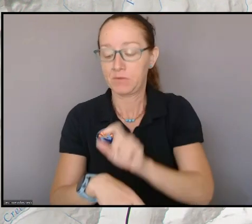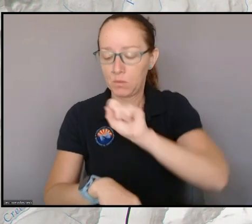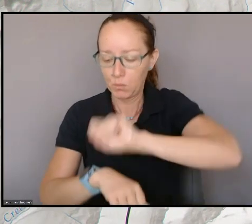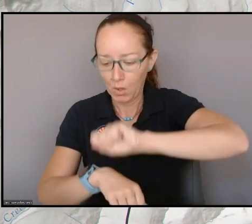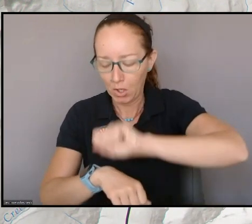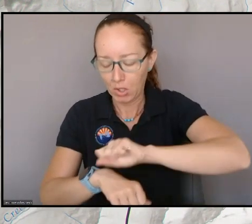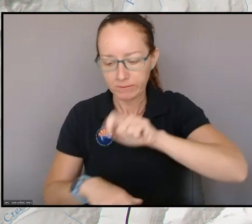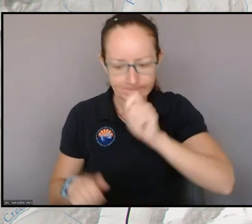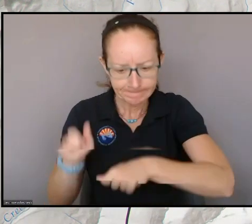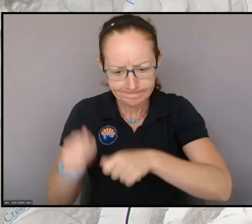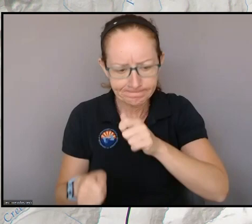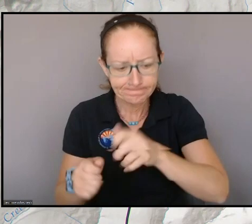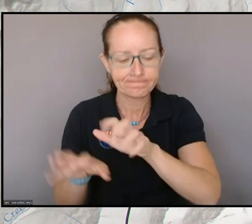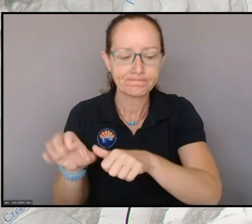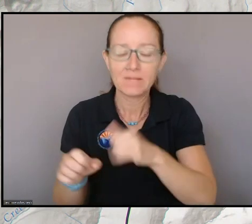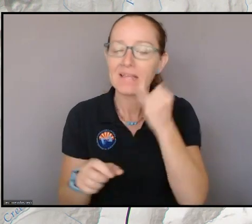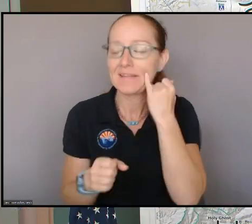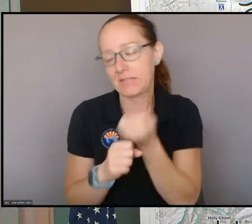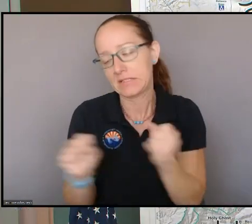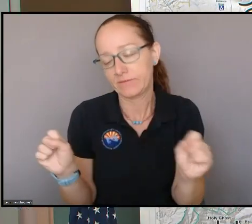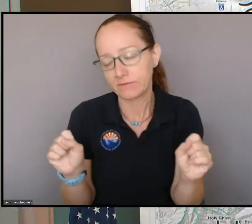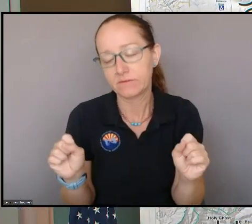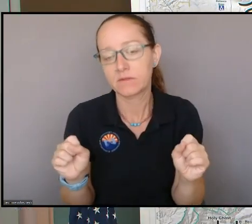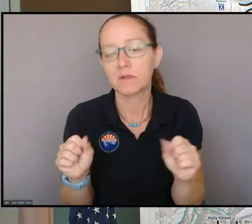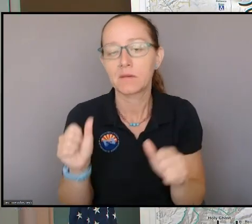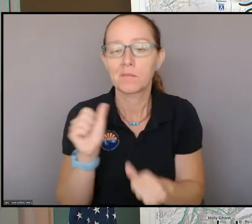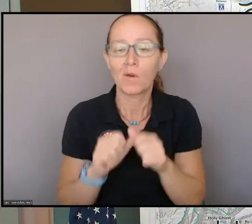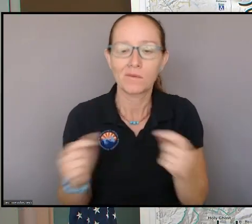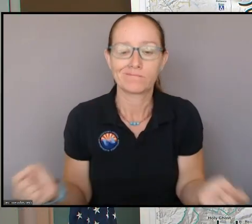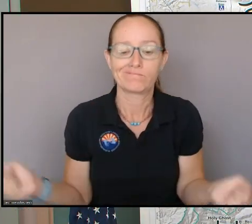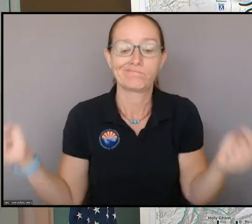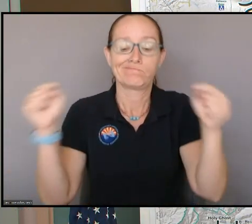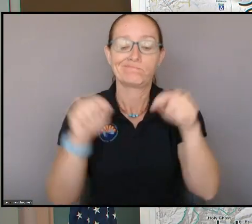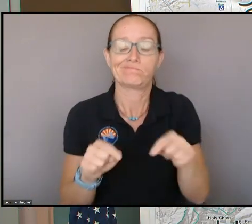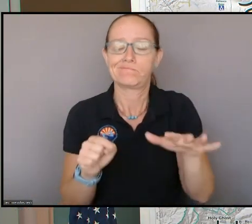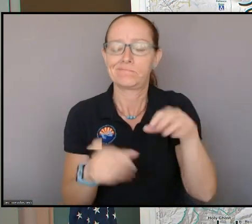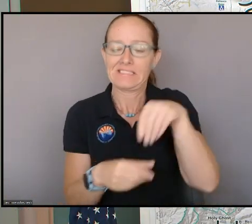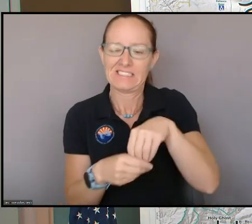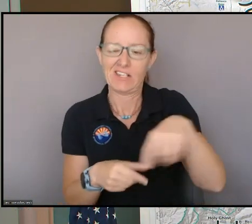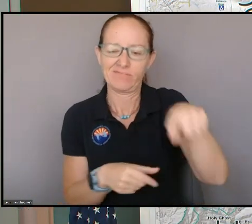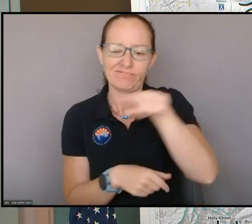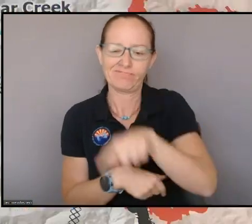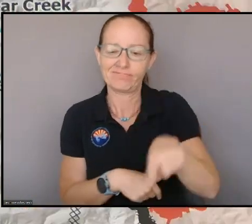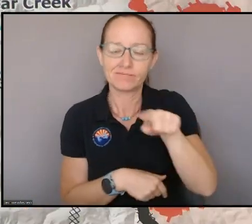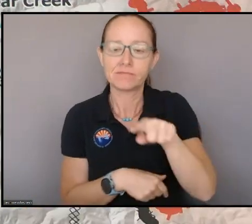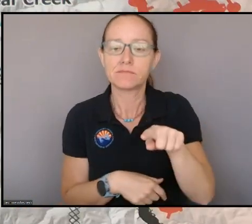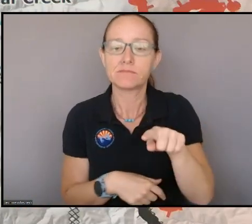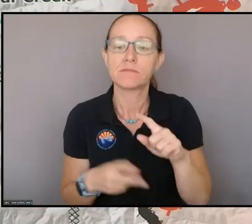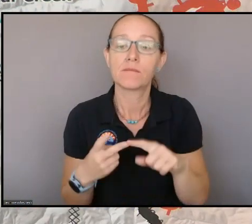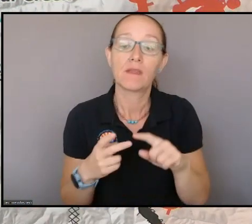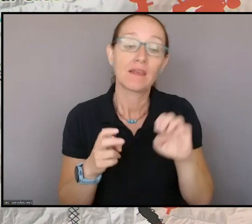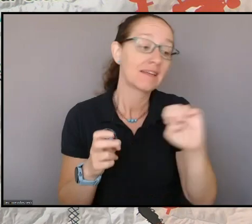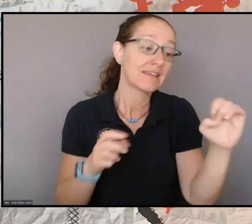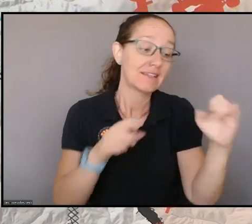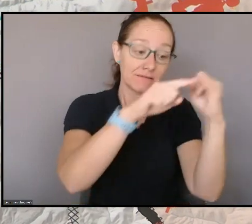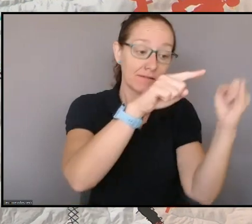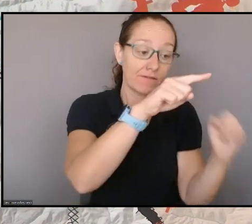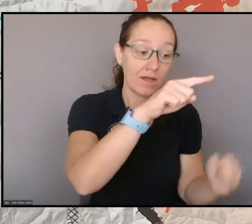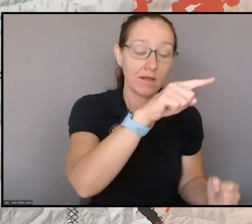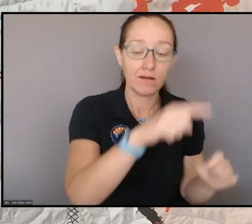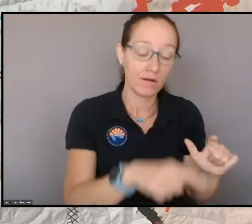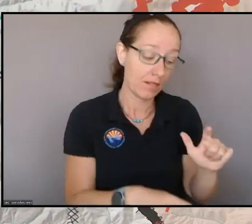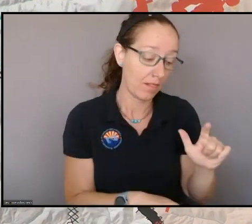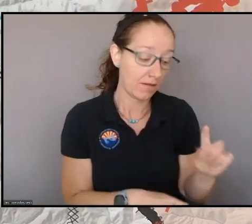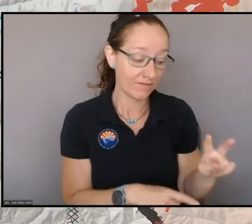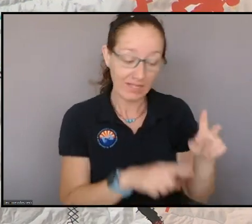those are very well interior. Coming around the east side of the fire, down back into Las Vegas, that stuff remains